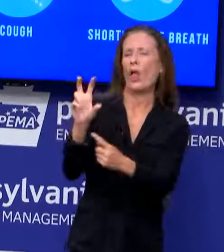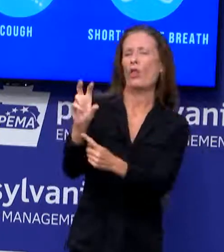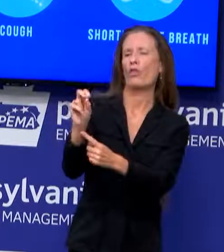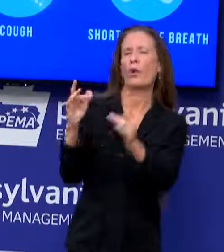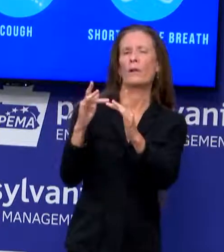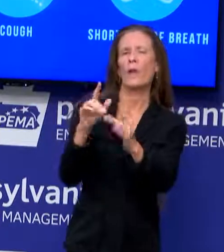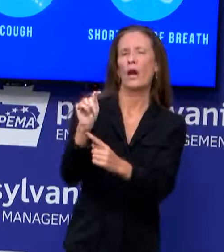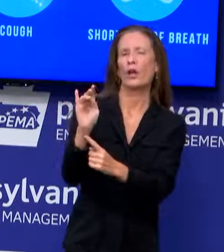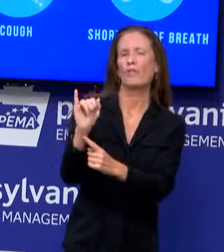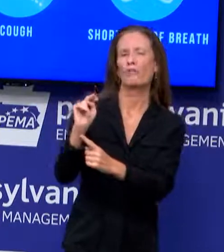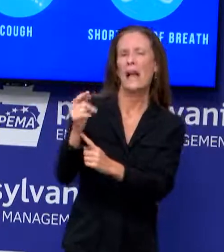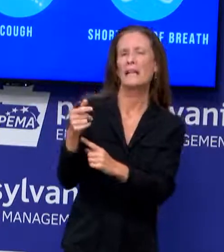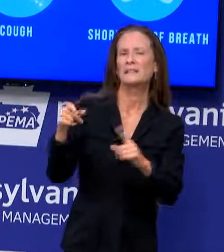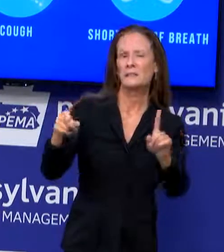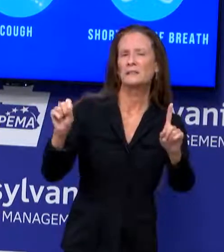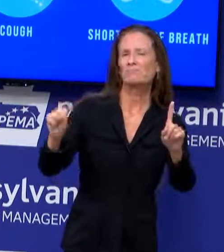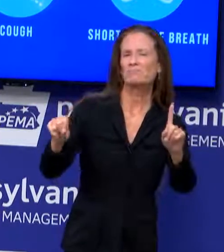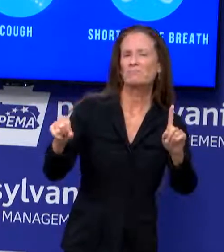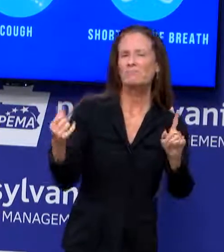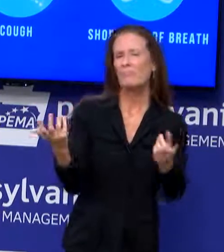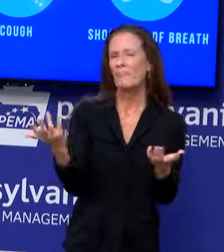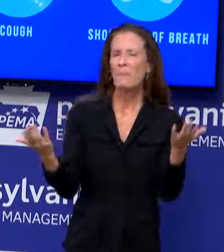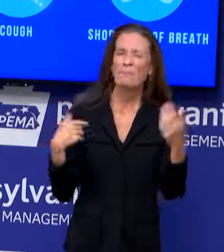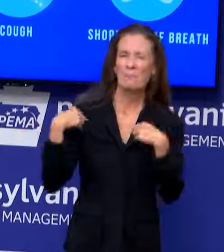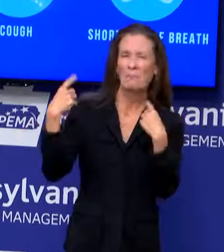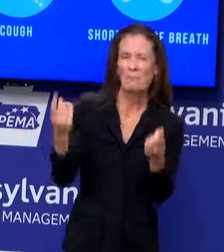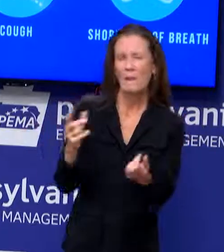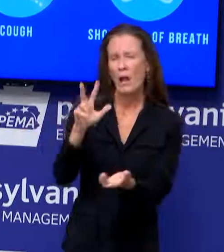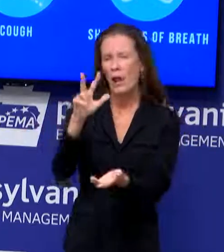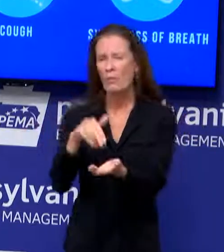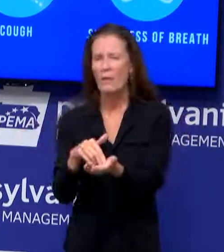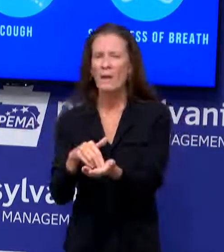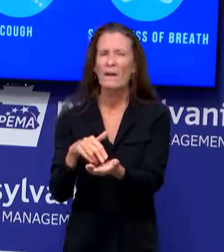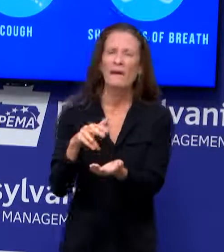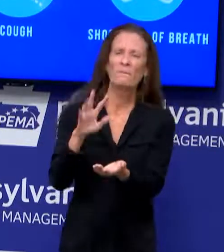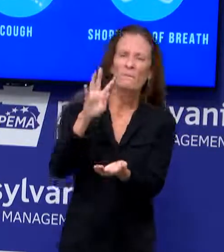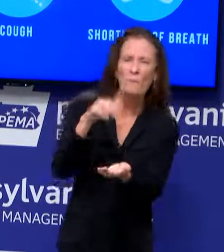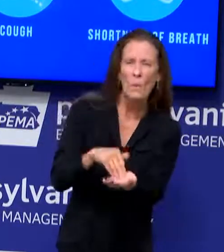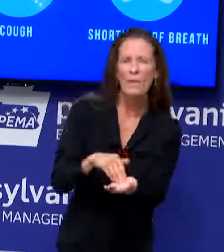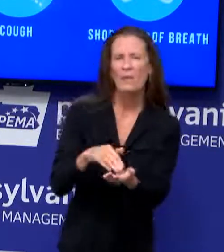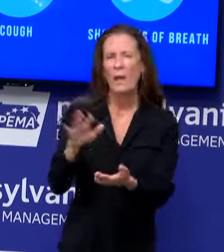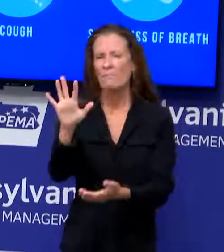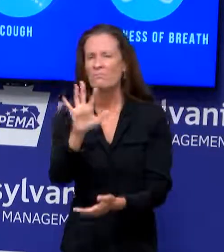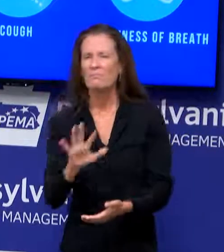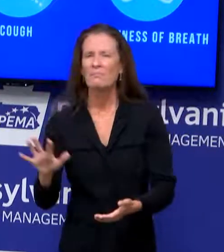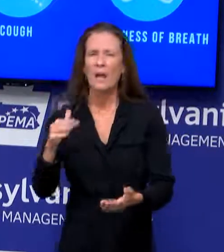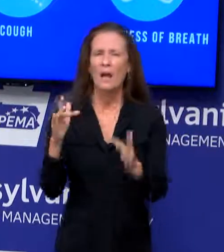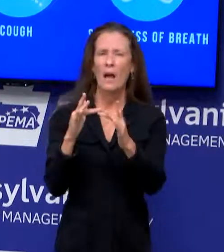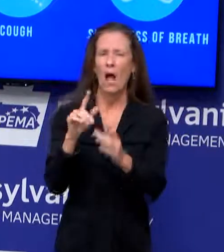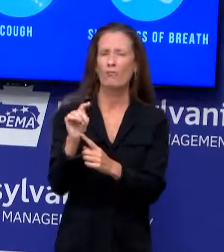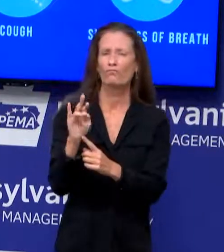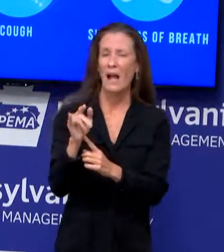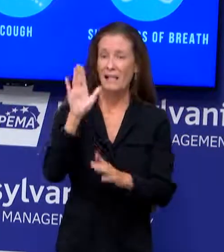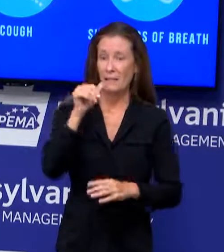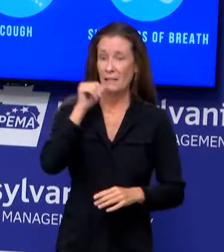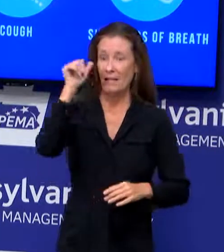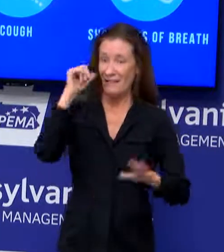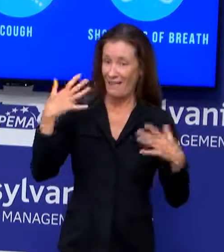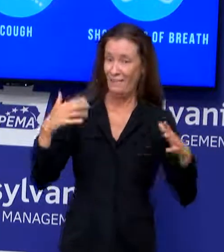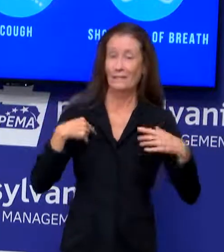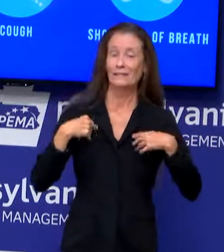to 4,500. We'll see what number we get to. So we're very pleased to announce yesterday that we have now